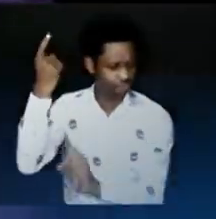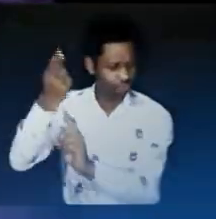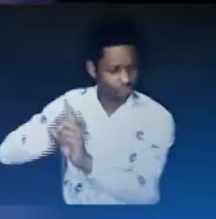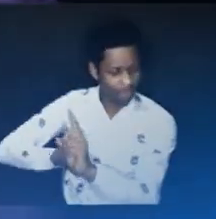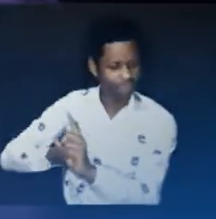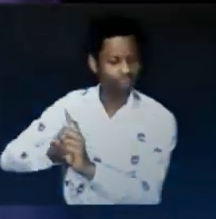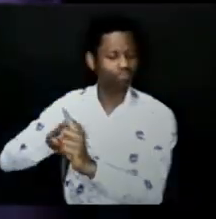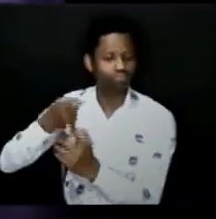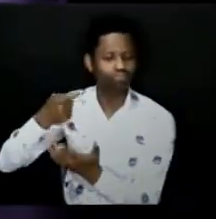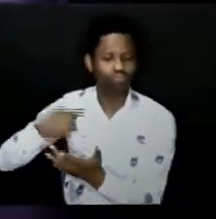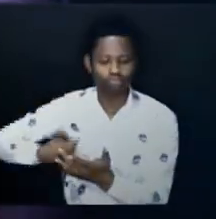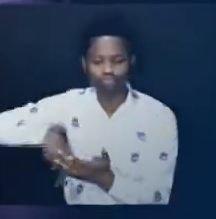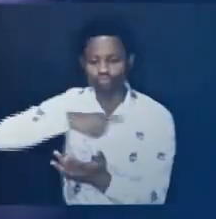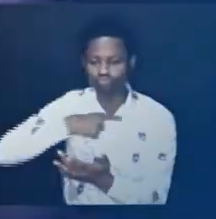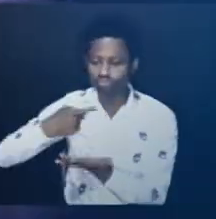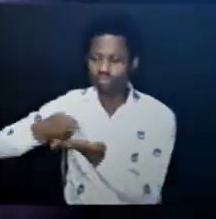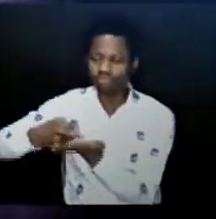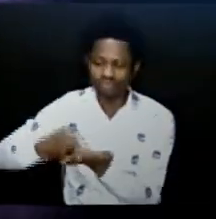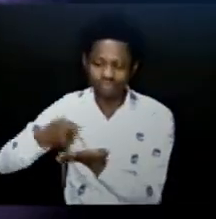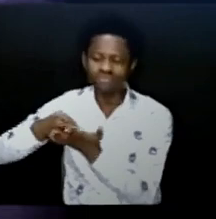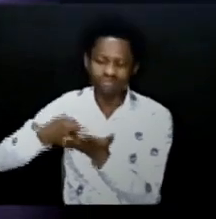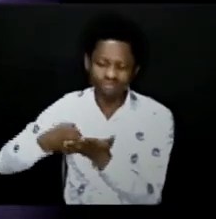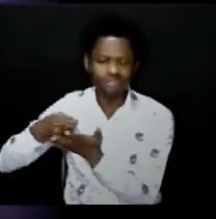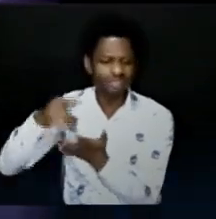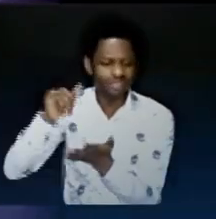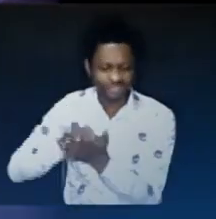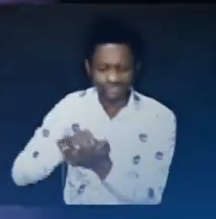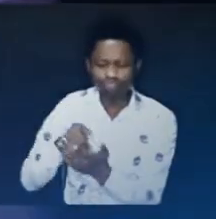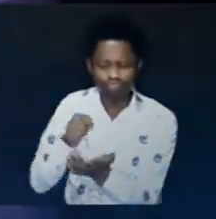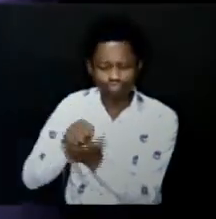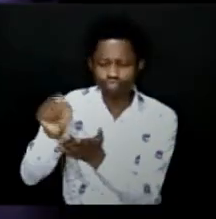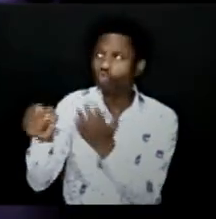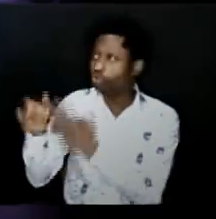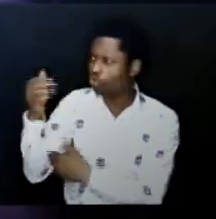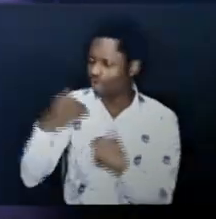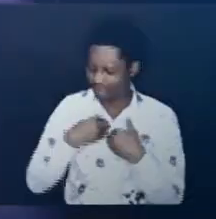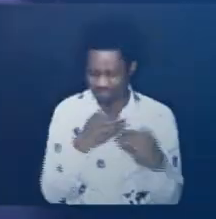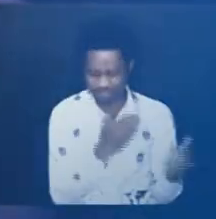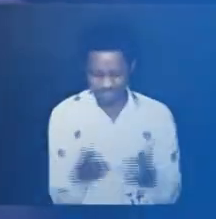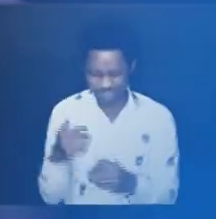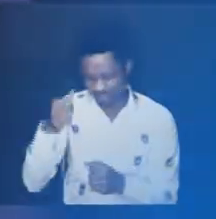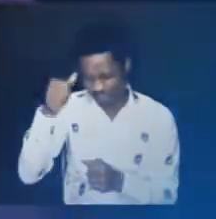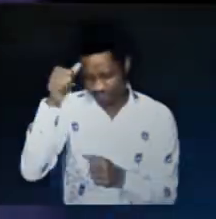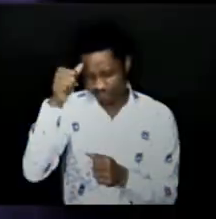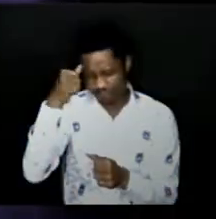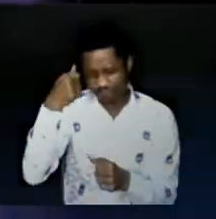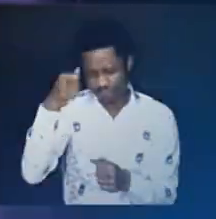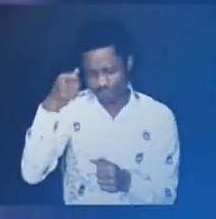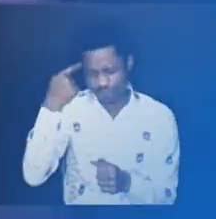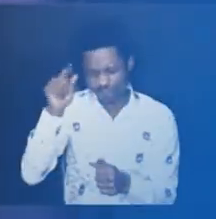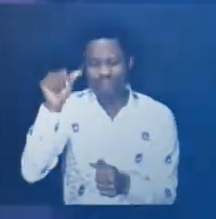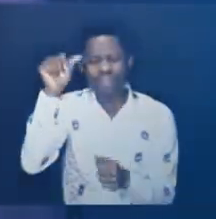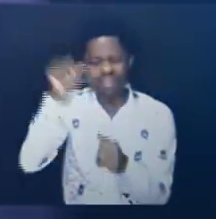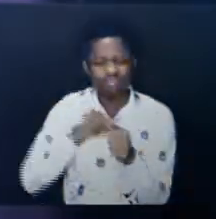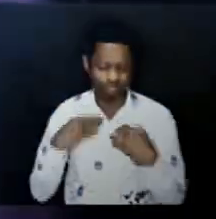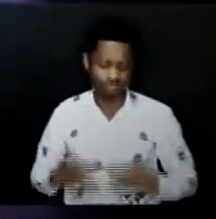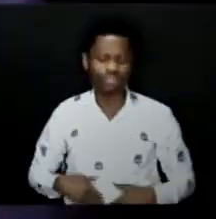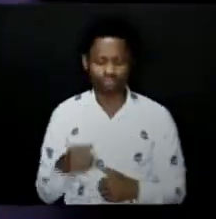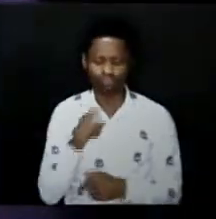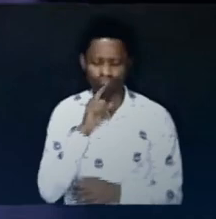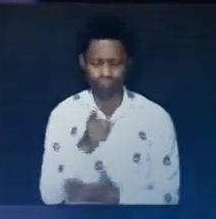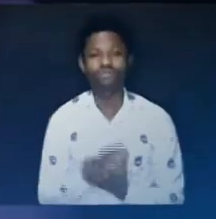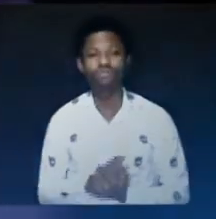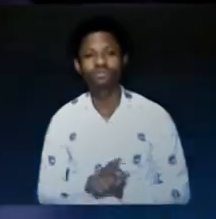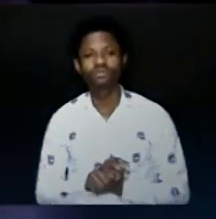been discussing the fact that God has plans for all of us. And then